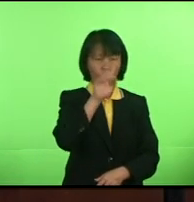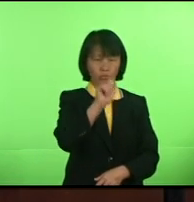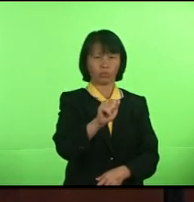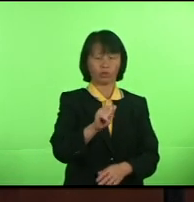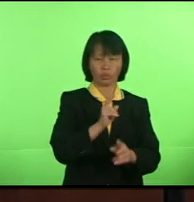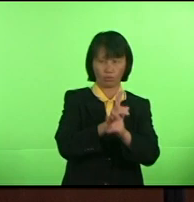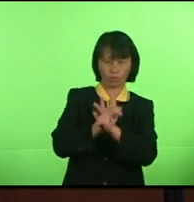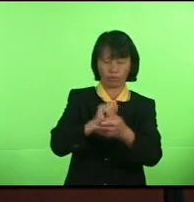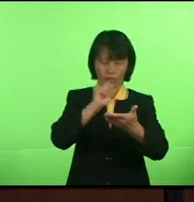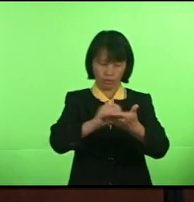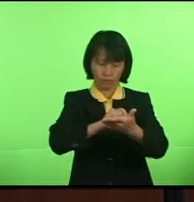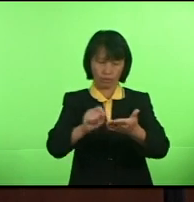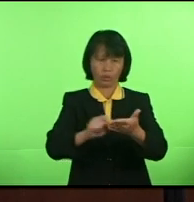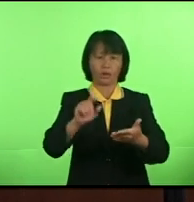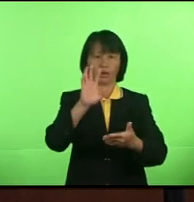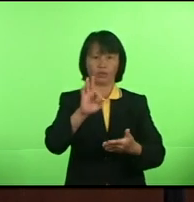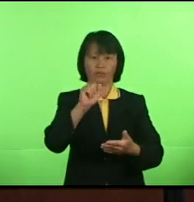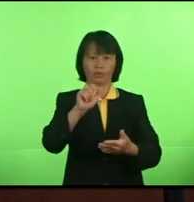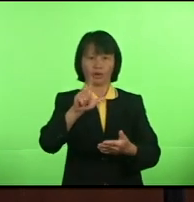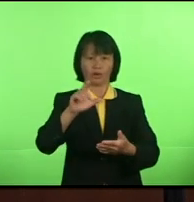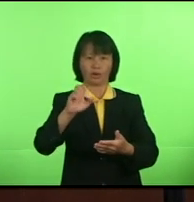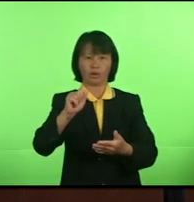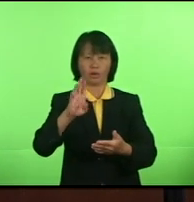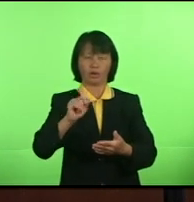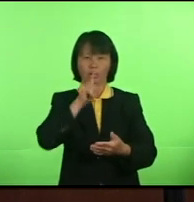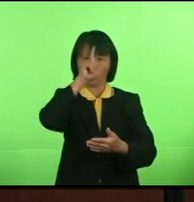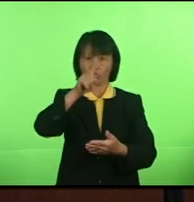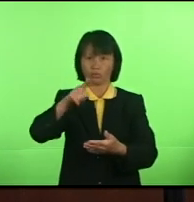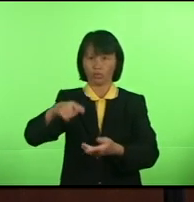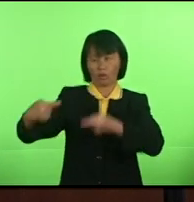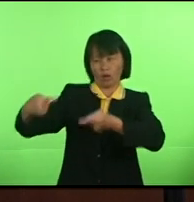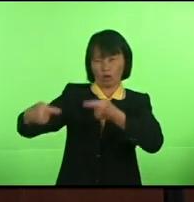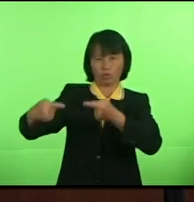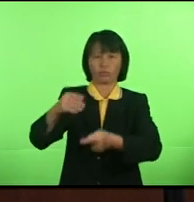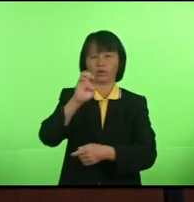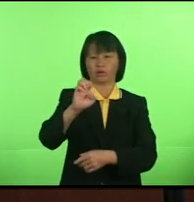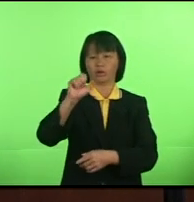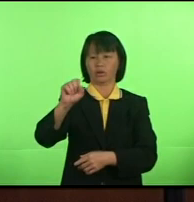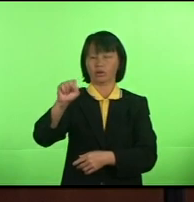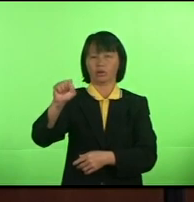fallacies when writing essays, students, especially in the argumentative essay.